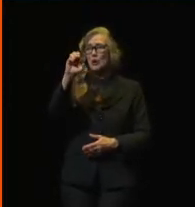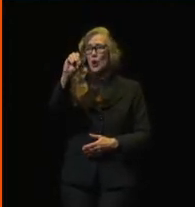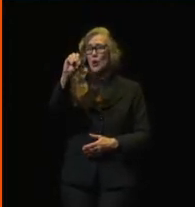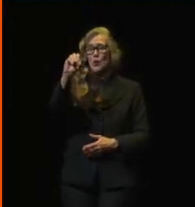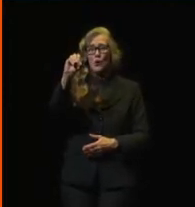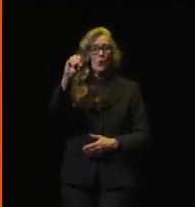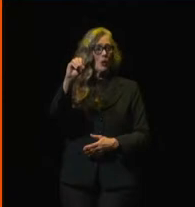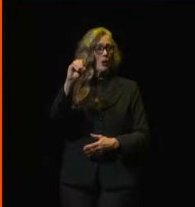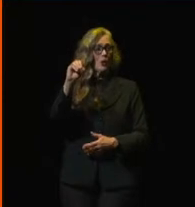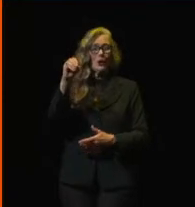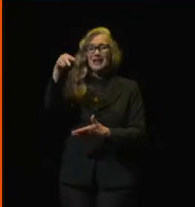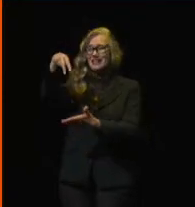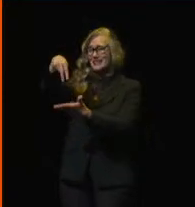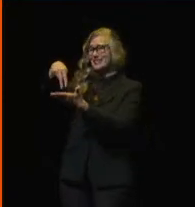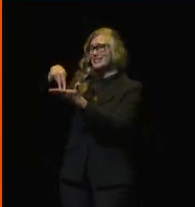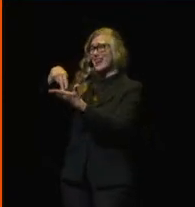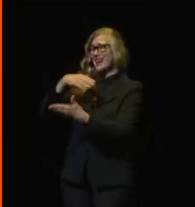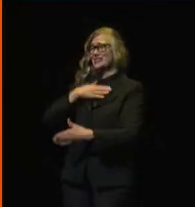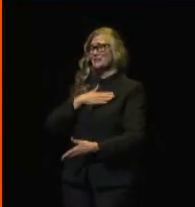can you please stand?